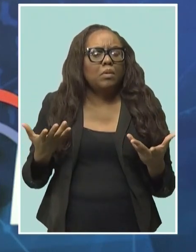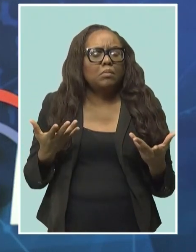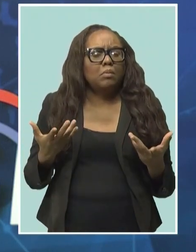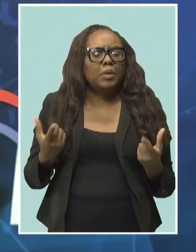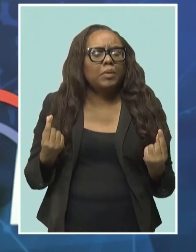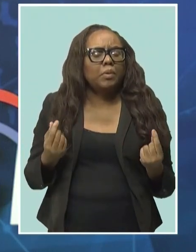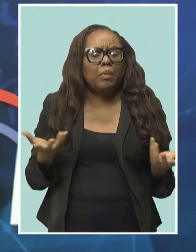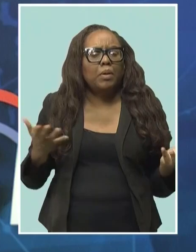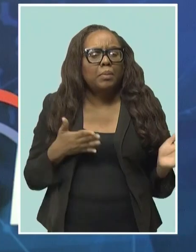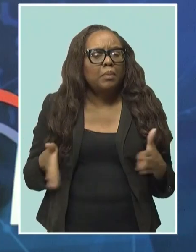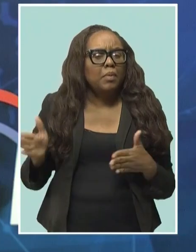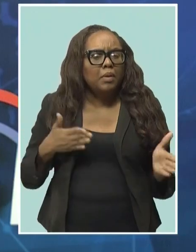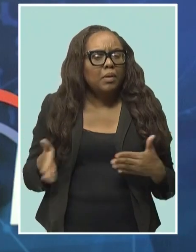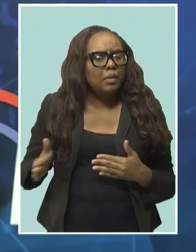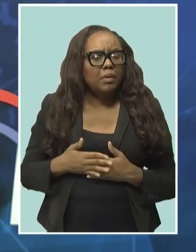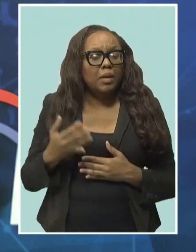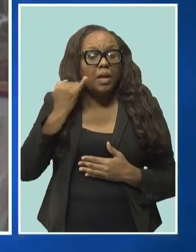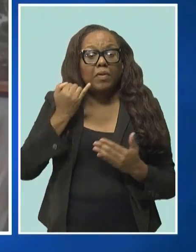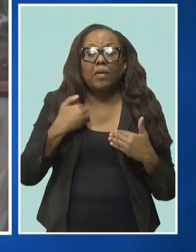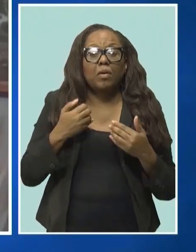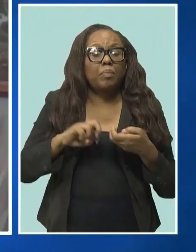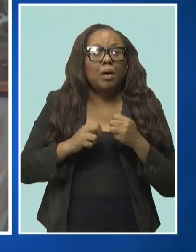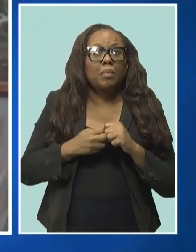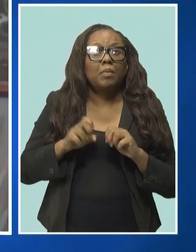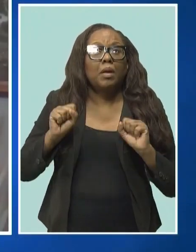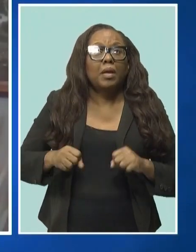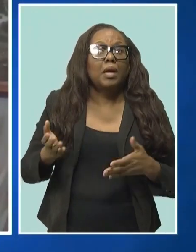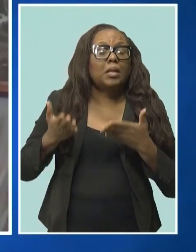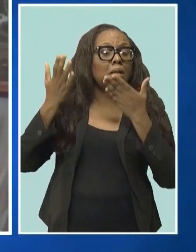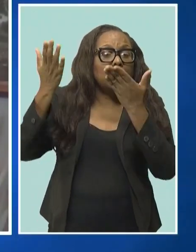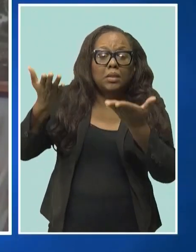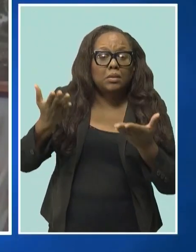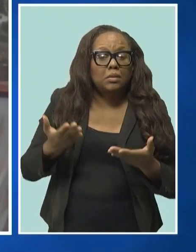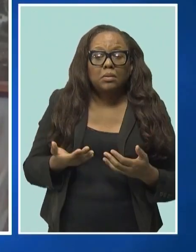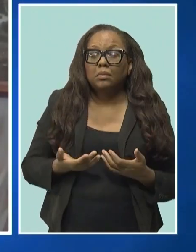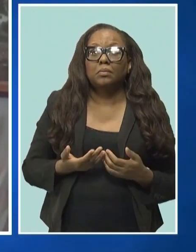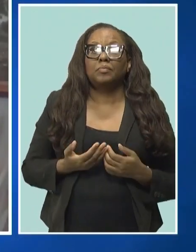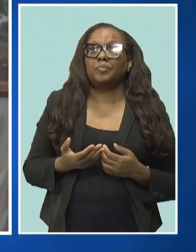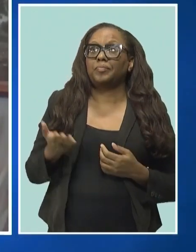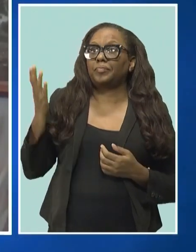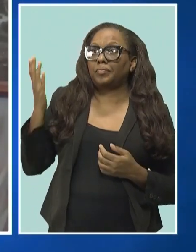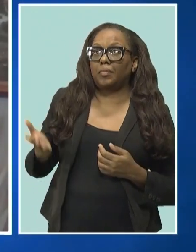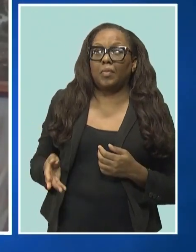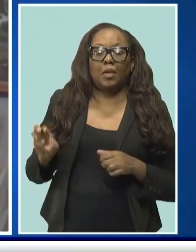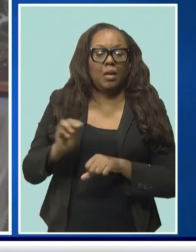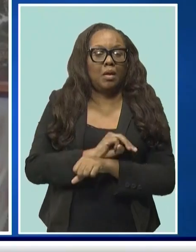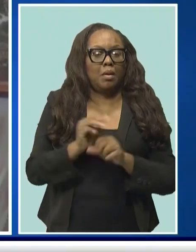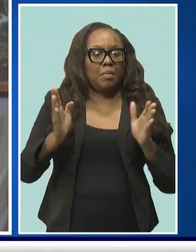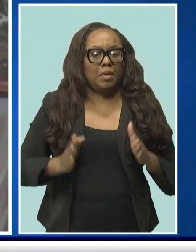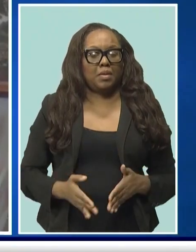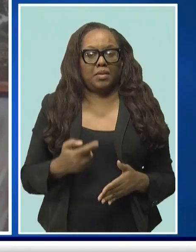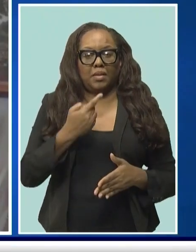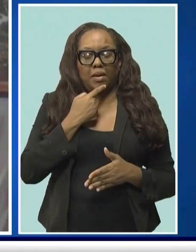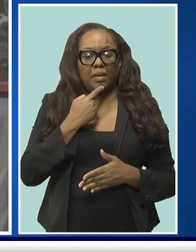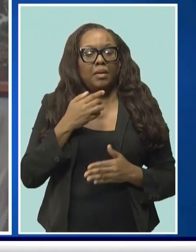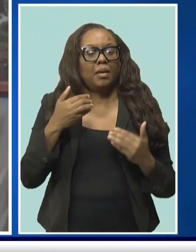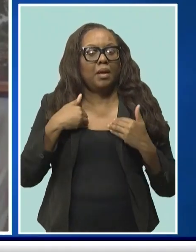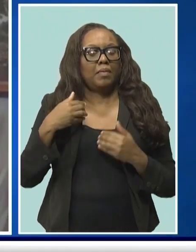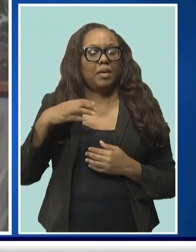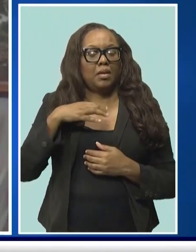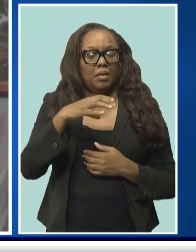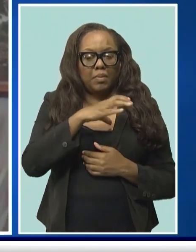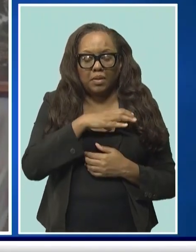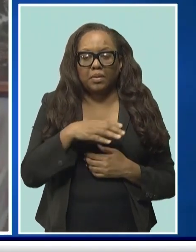to be raised. The minister has indicated that there's a select committee which is going to receive